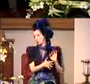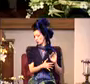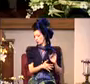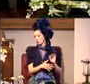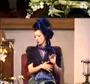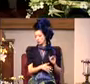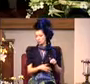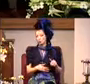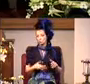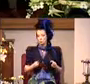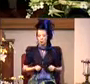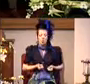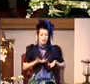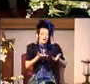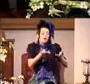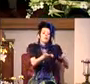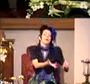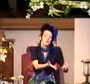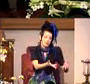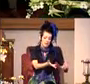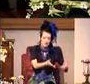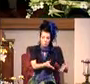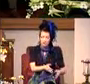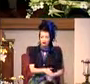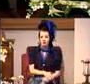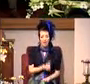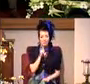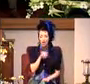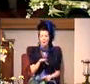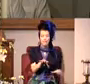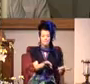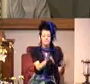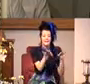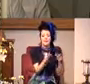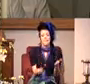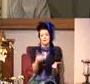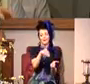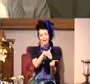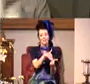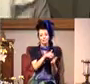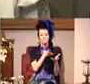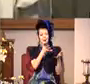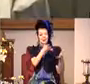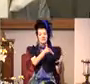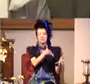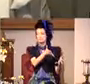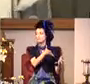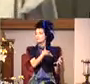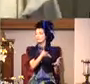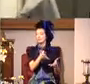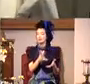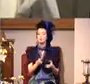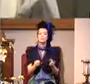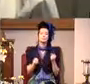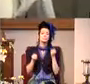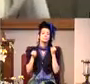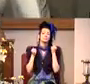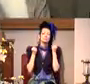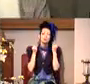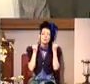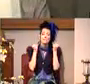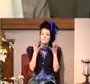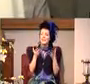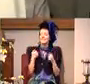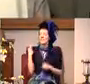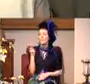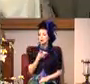lay it down, and not to pick it back up again. You see, so many of us are really good at picking stuff back up